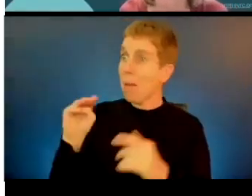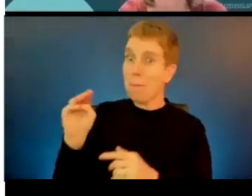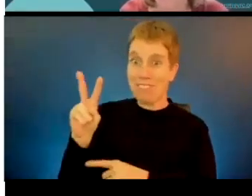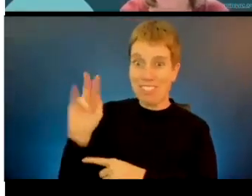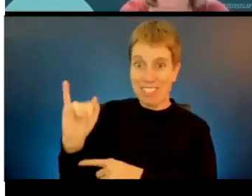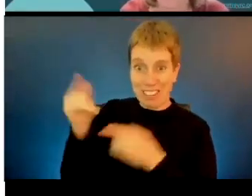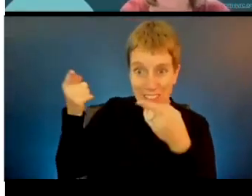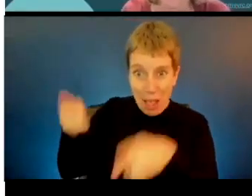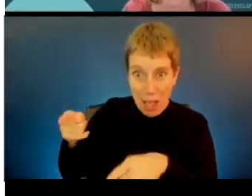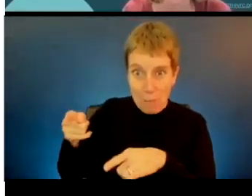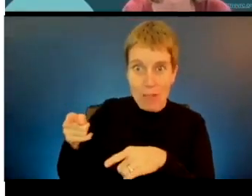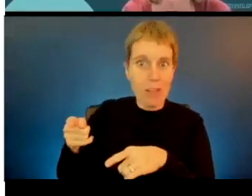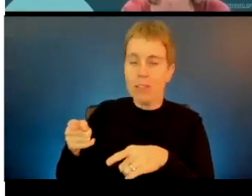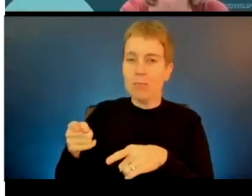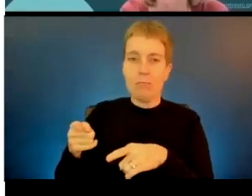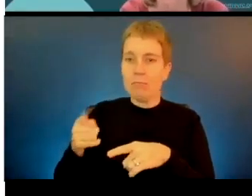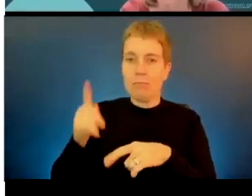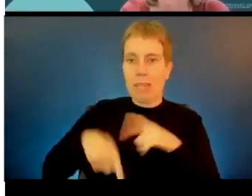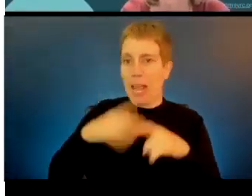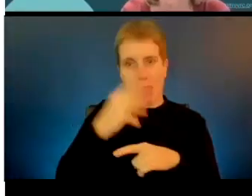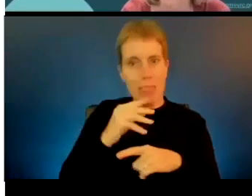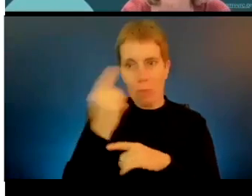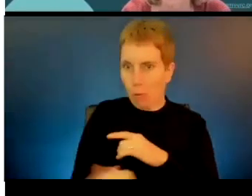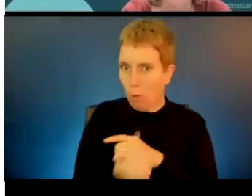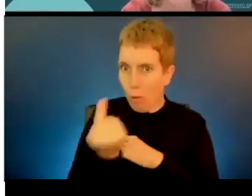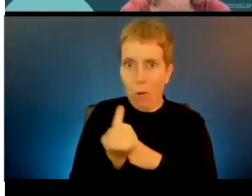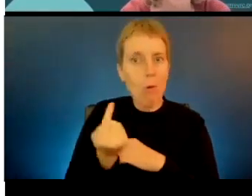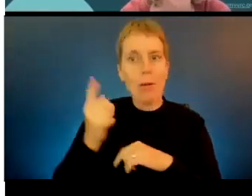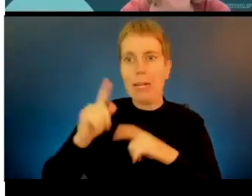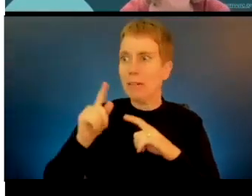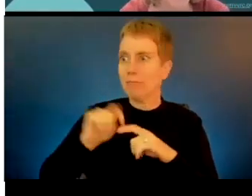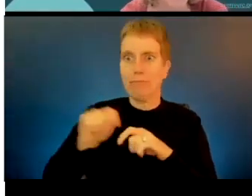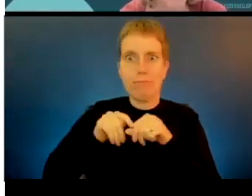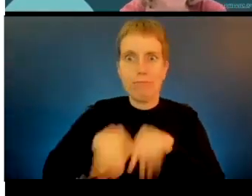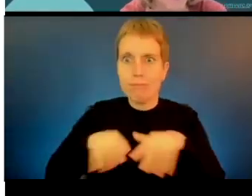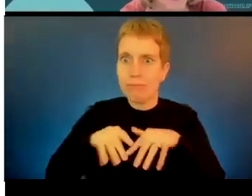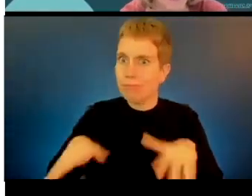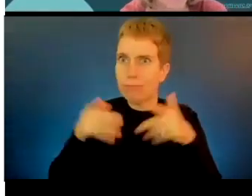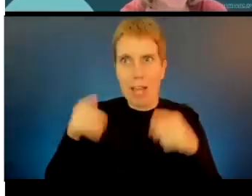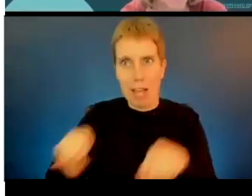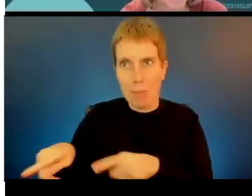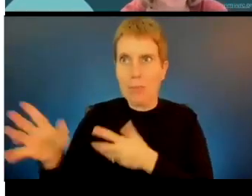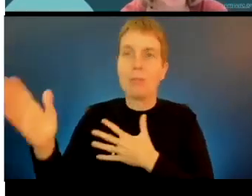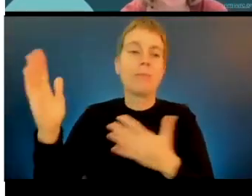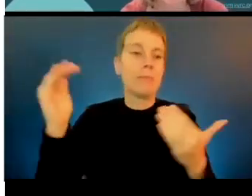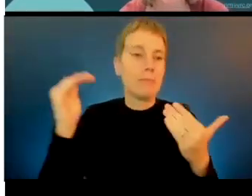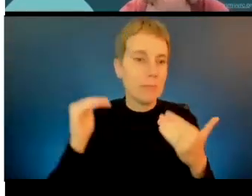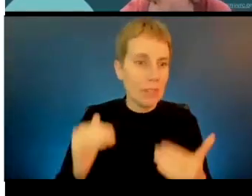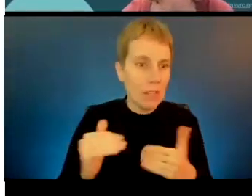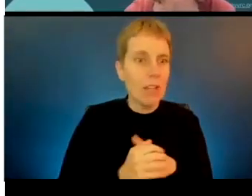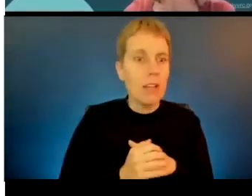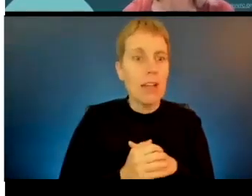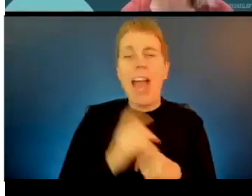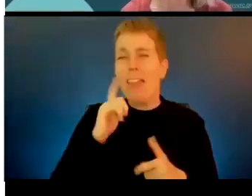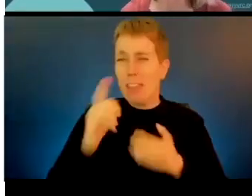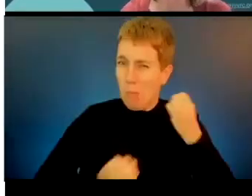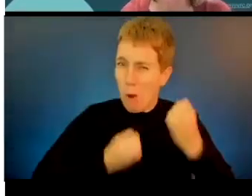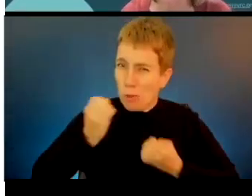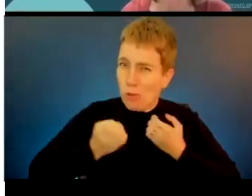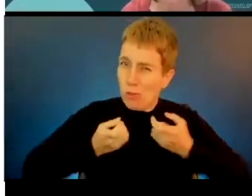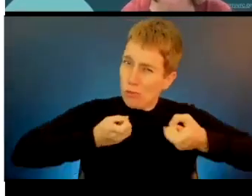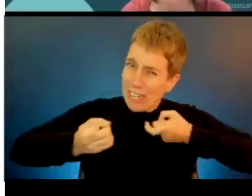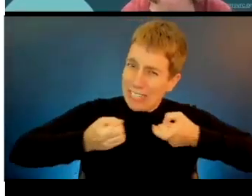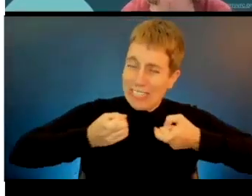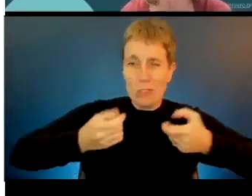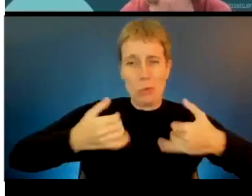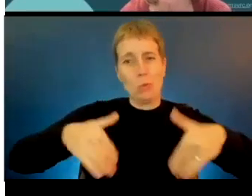also going to see challenges and difficulties with their abilities to regulate their emotions. As you get older, you kind of see a little bit